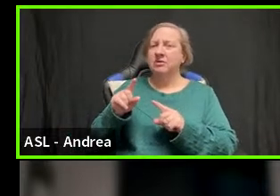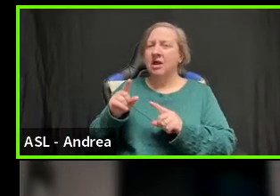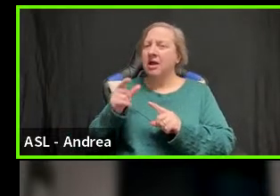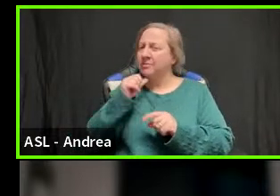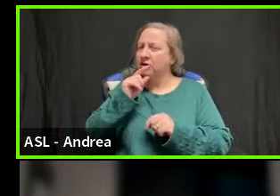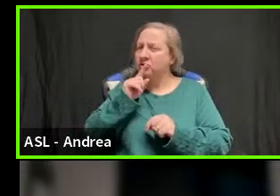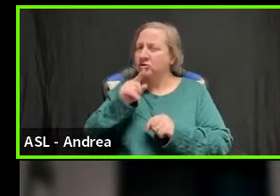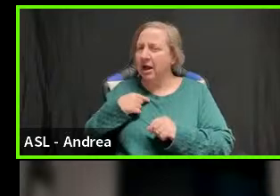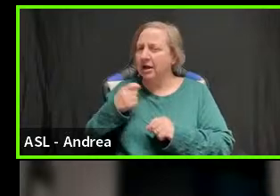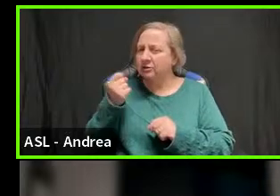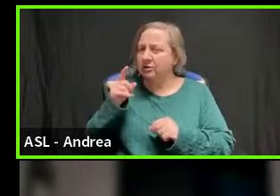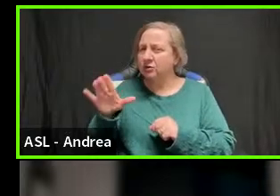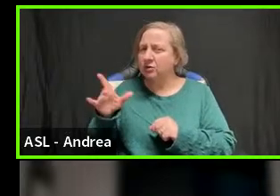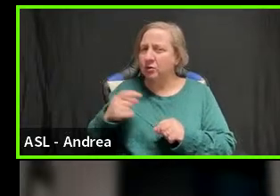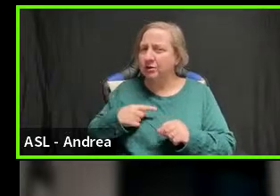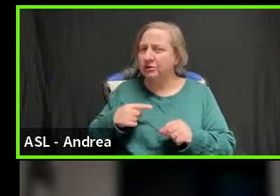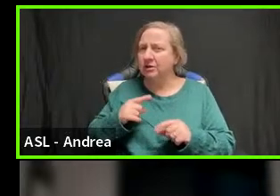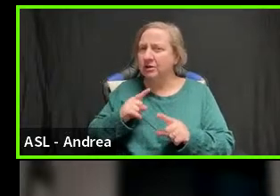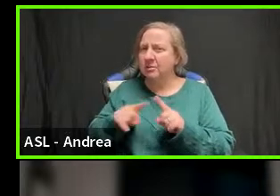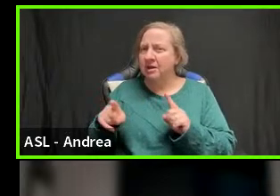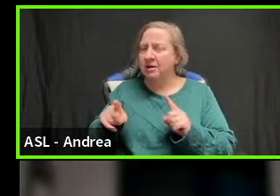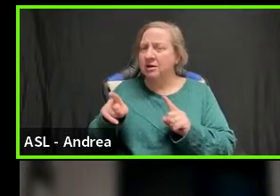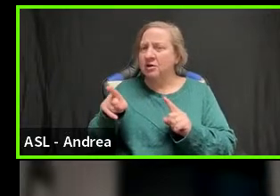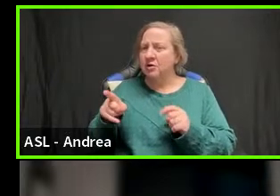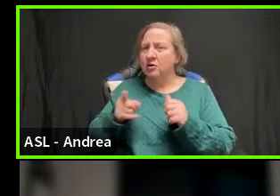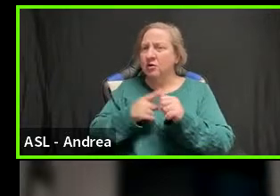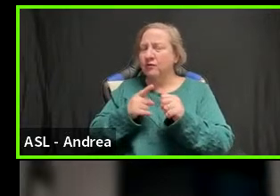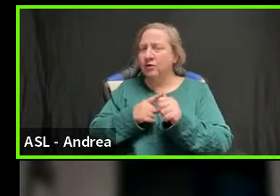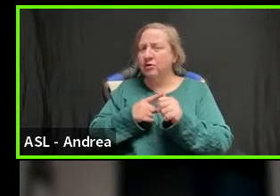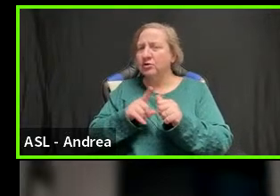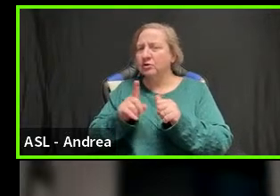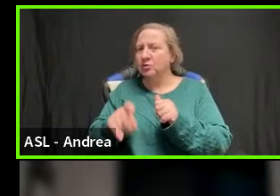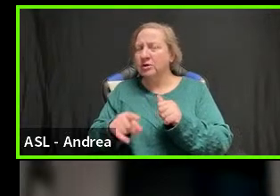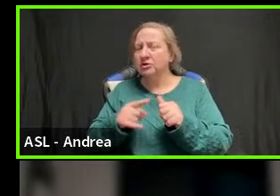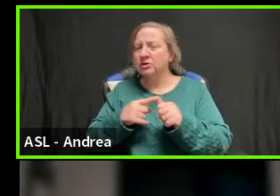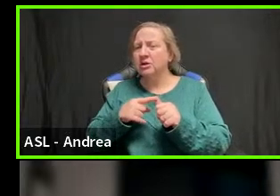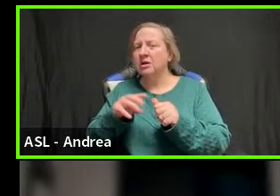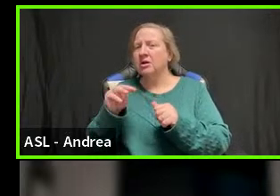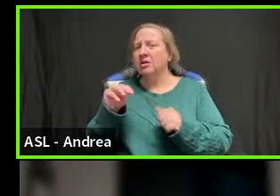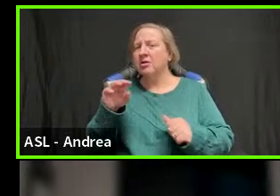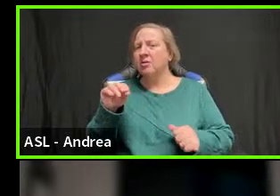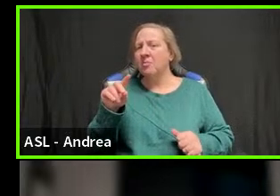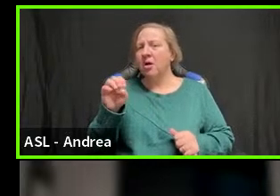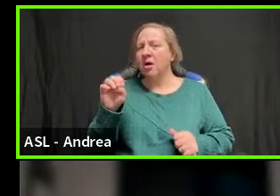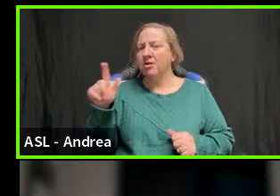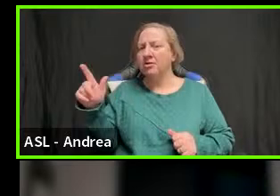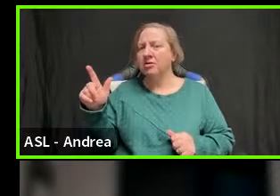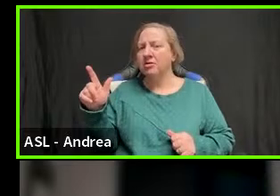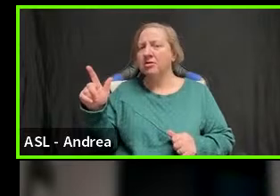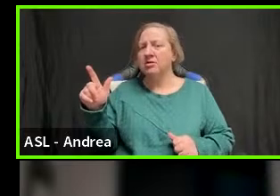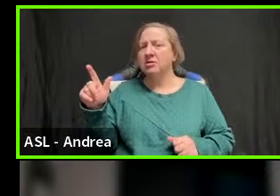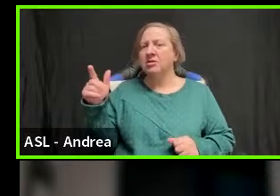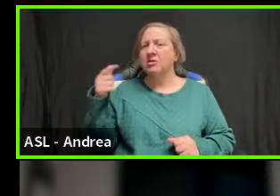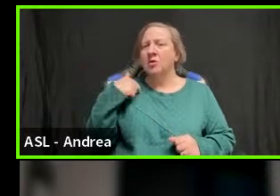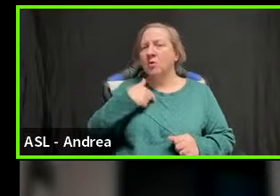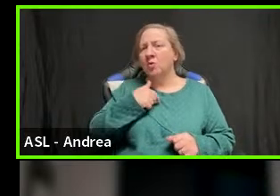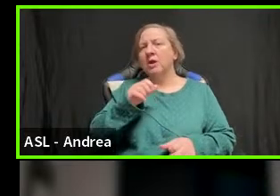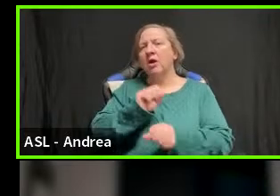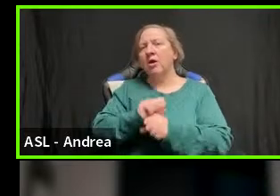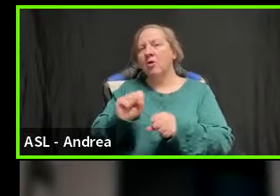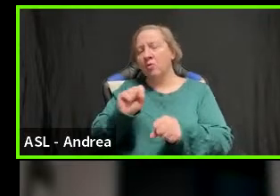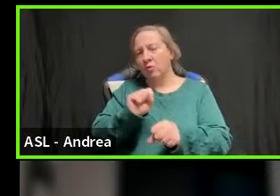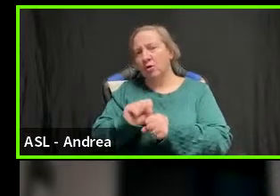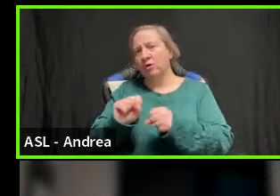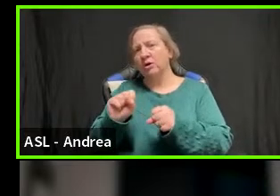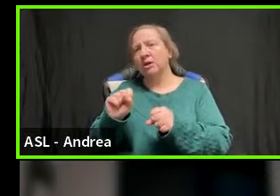understand it. But your first question around the modeling, we are working